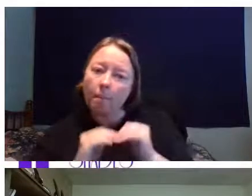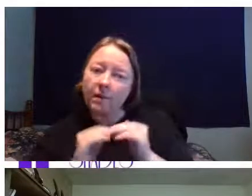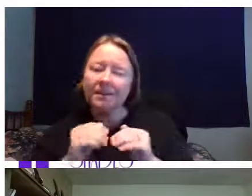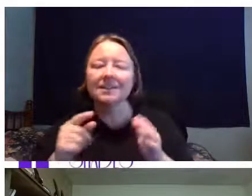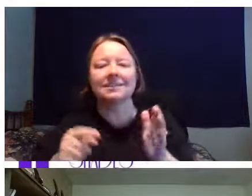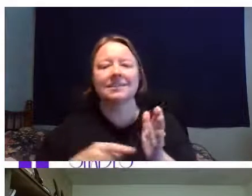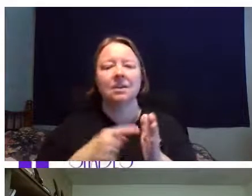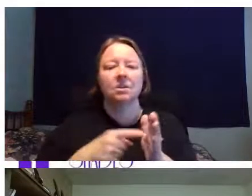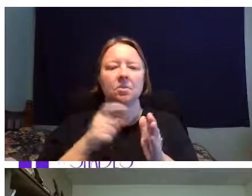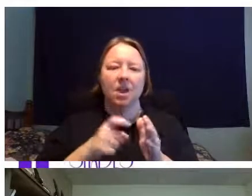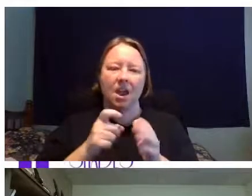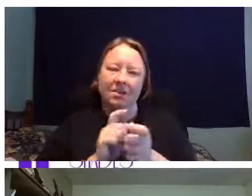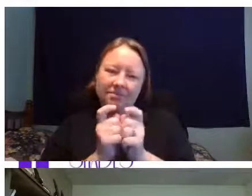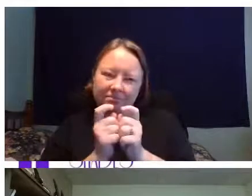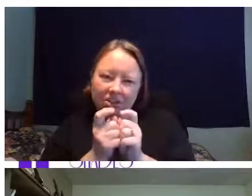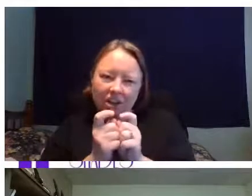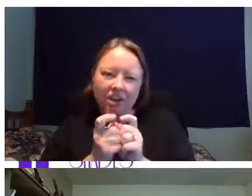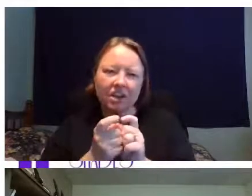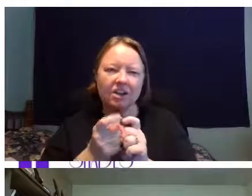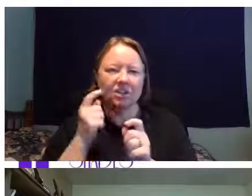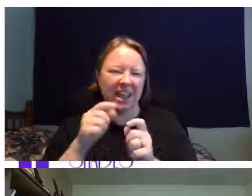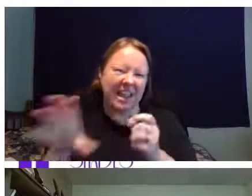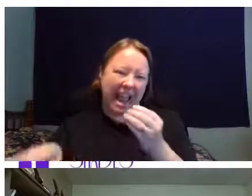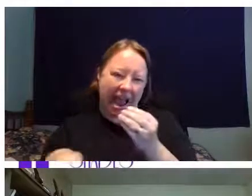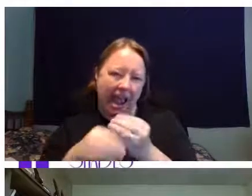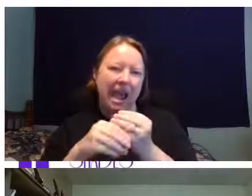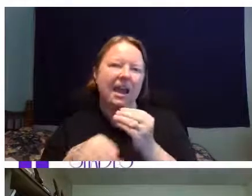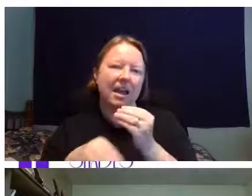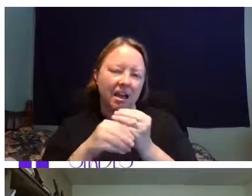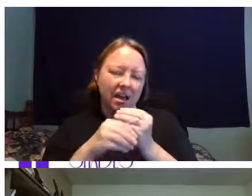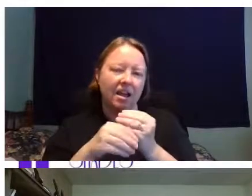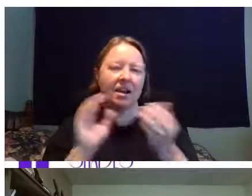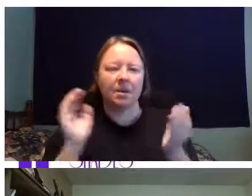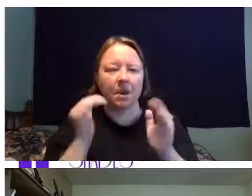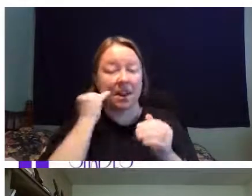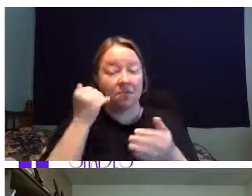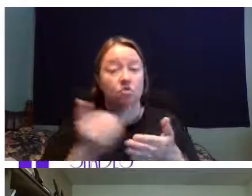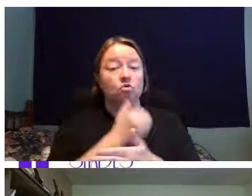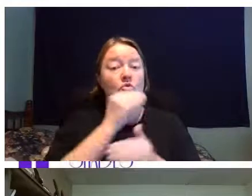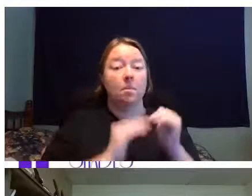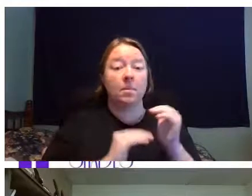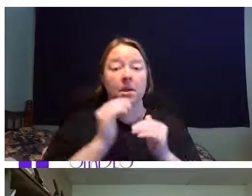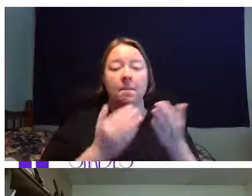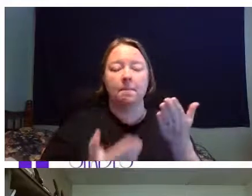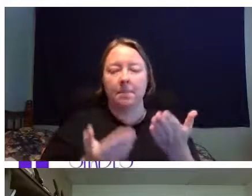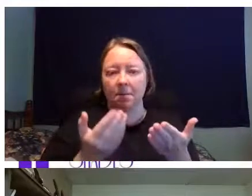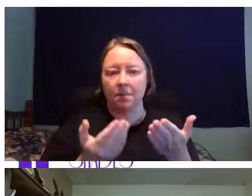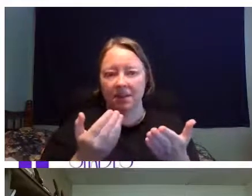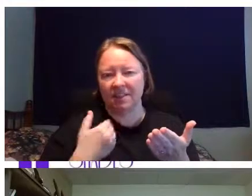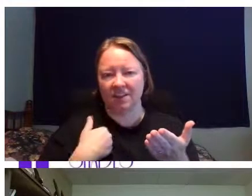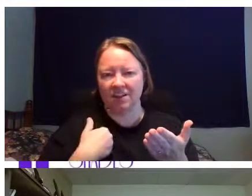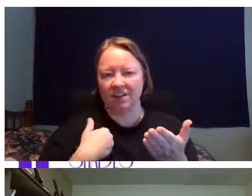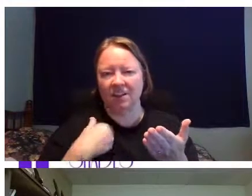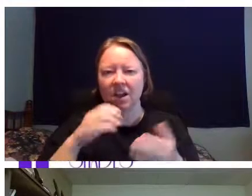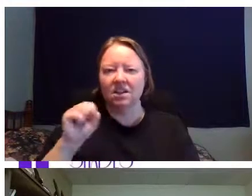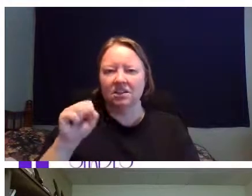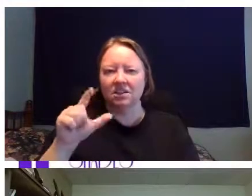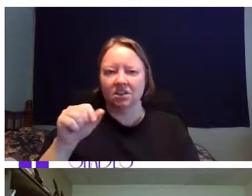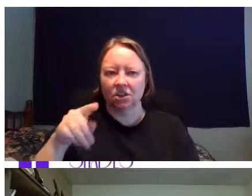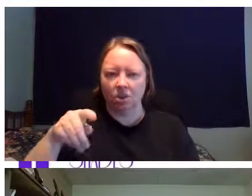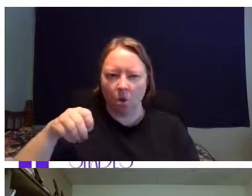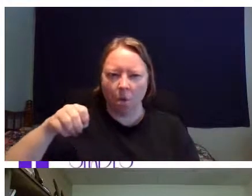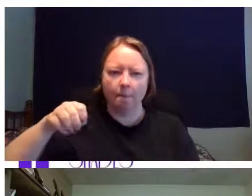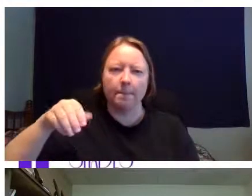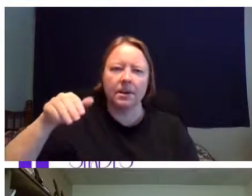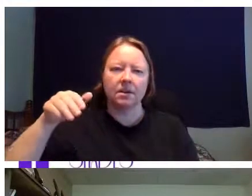to make modifications, but they're more add-ons, versus if it was newly built, there might be, say, a certain slope, or a certain